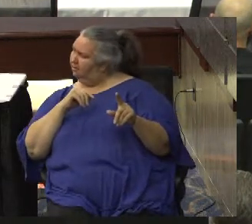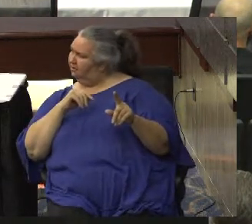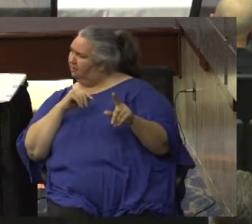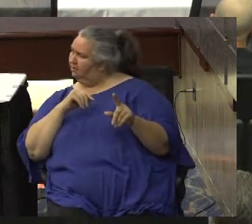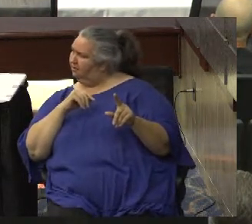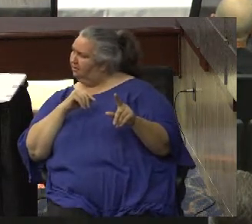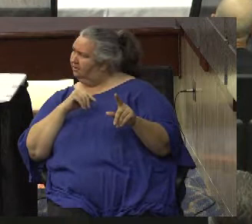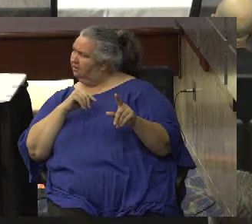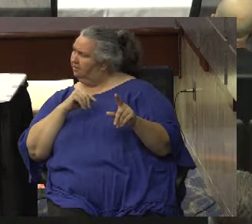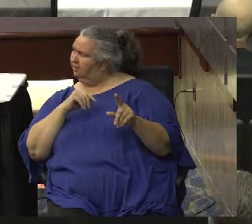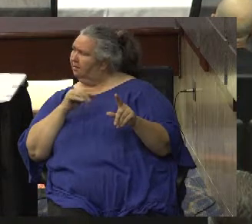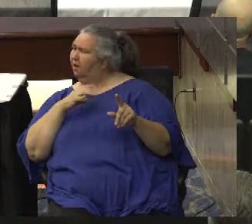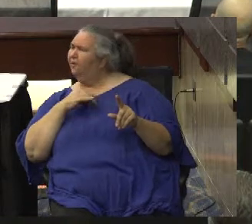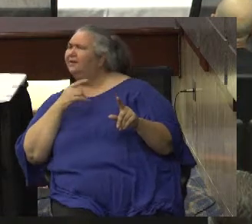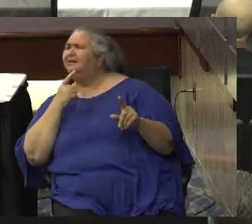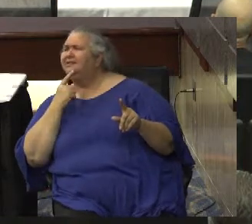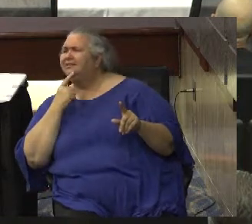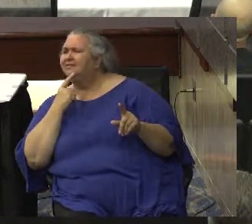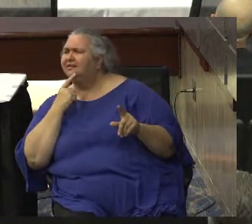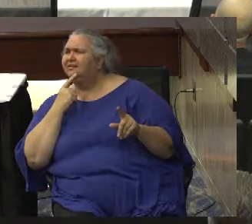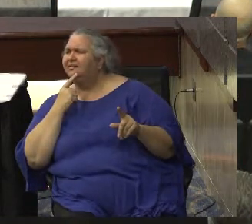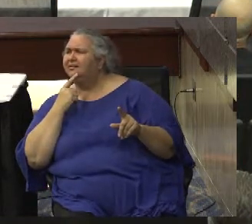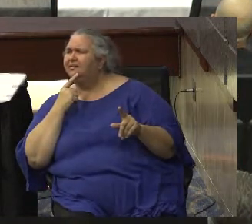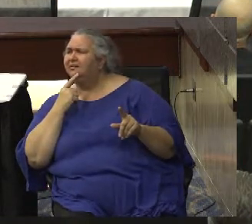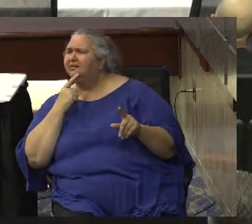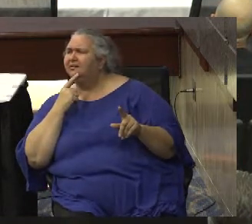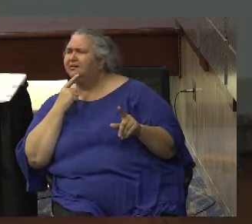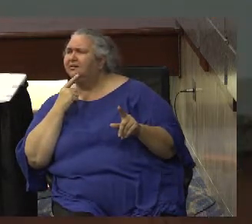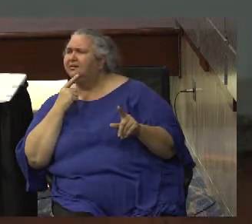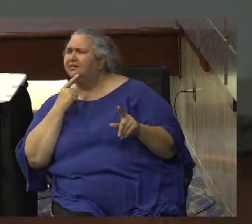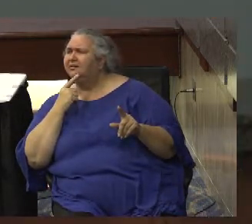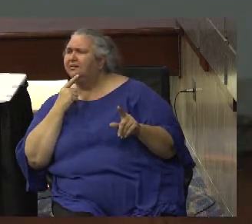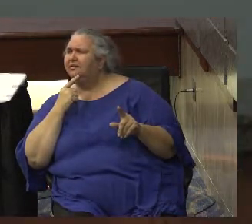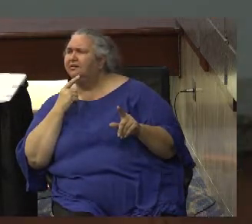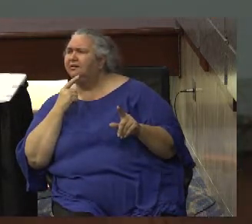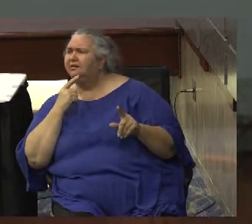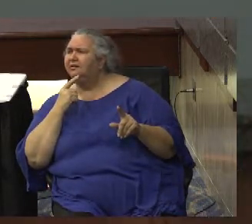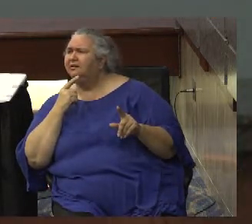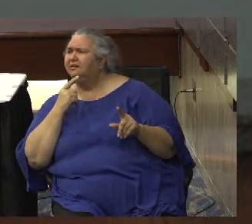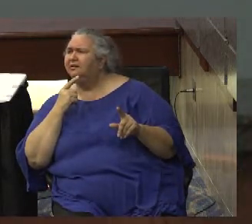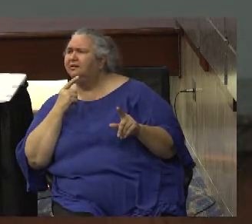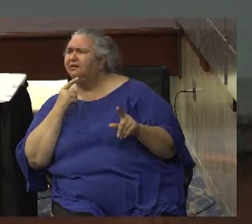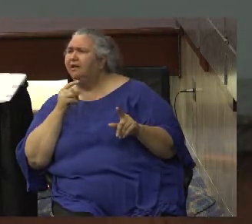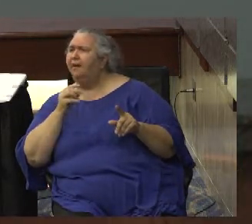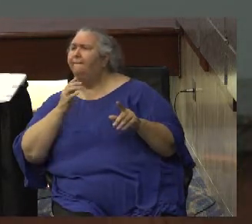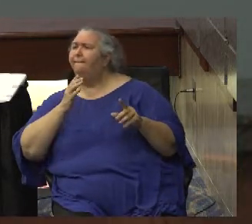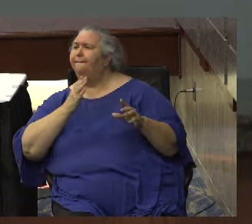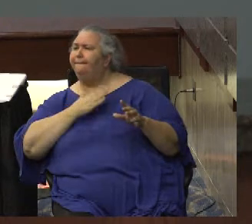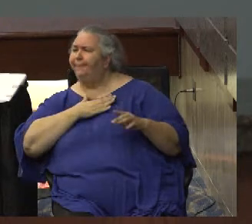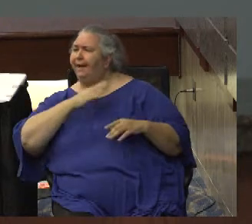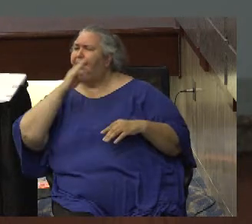think it should be fairly predictable, if not to council, then to the world here. But in my opinion,